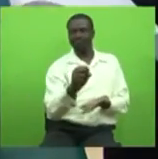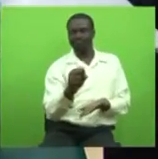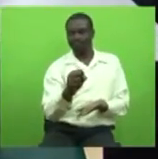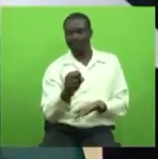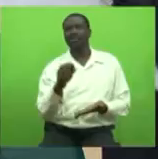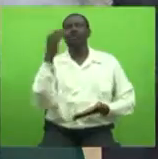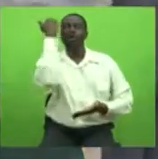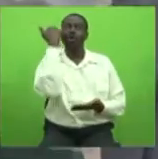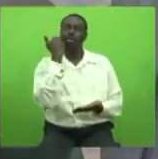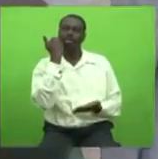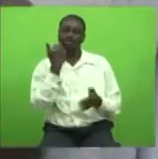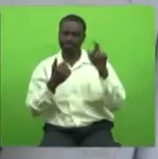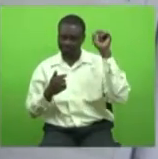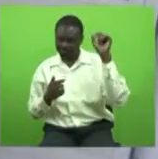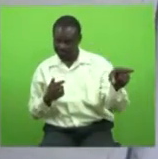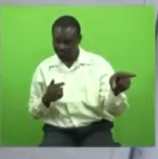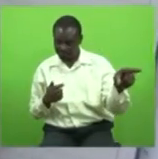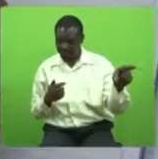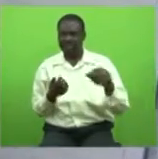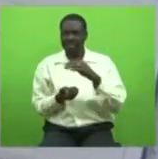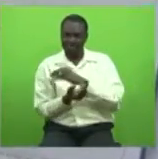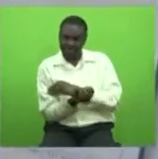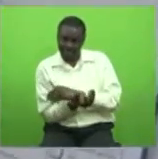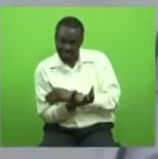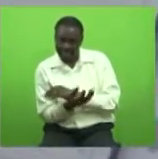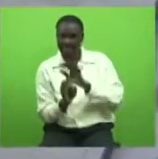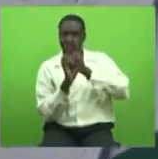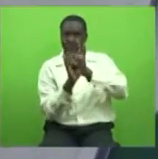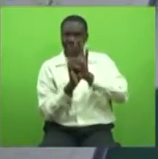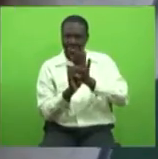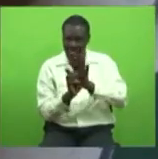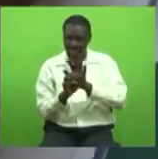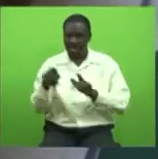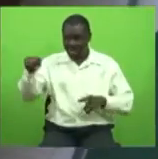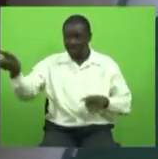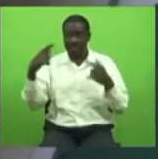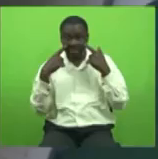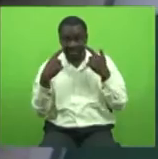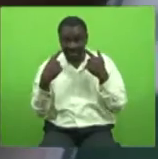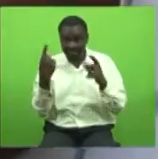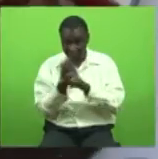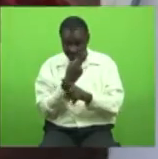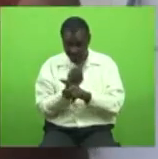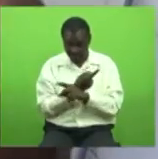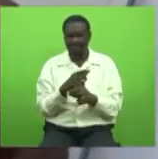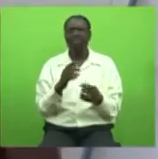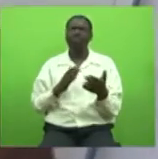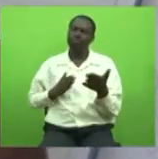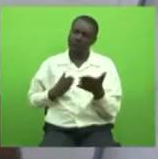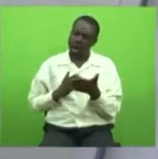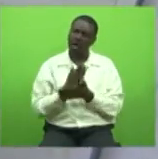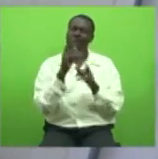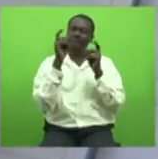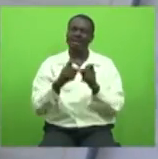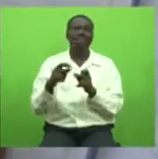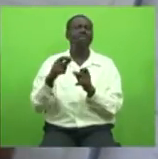court as an exhibit. Ensure all the details of history, examination, and findings are